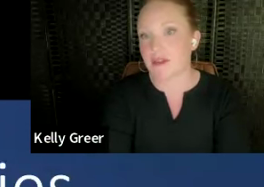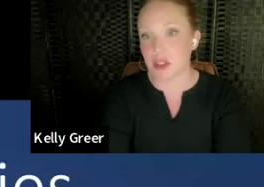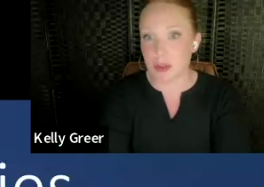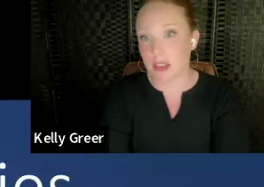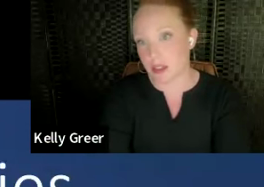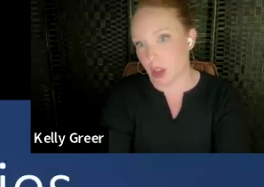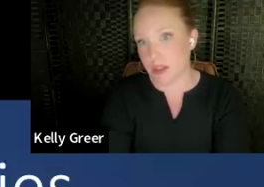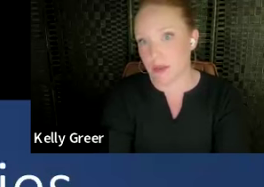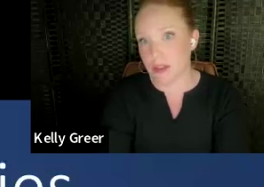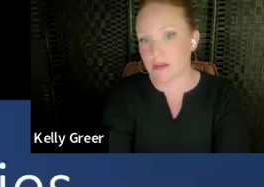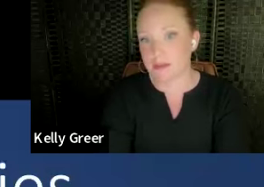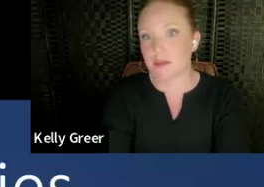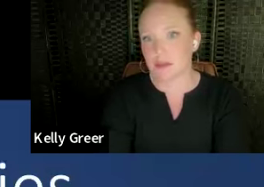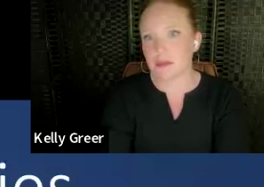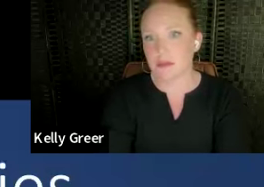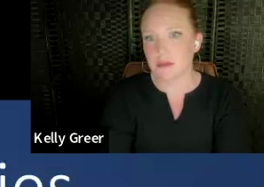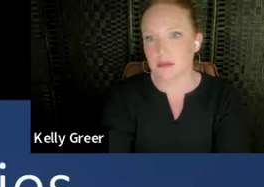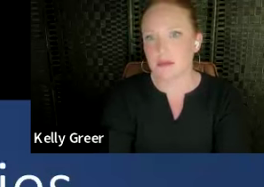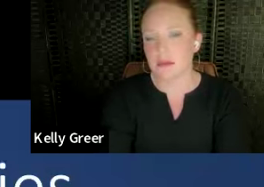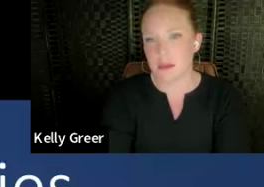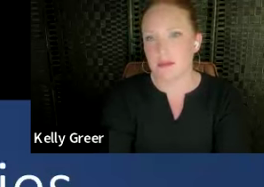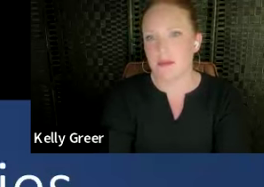that they have due to this lawsuit.